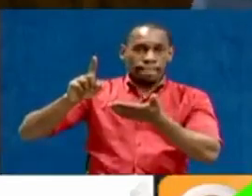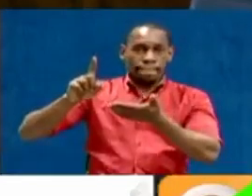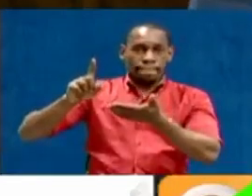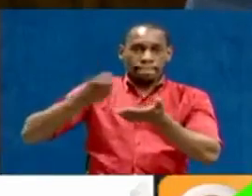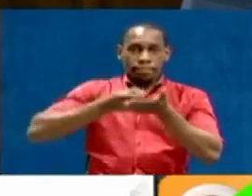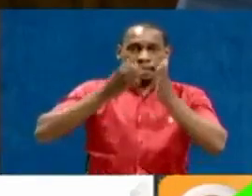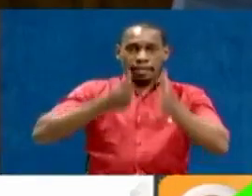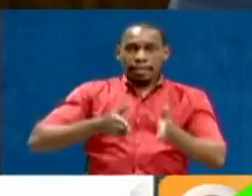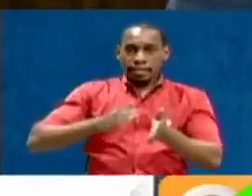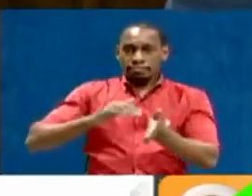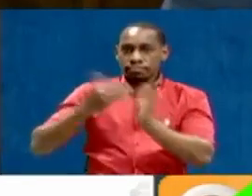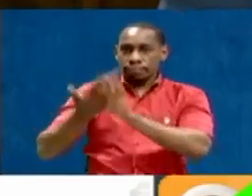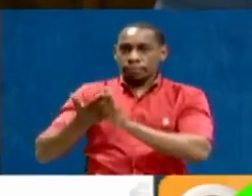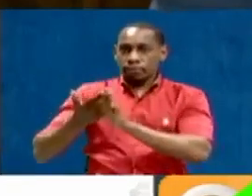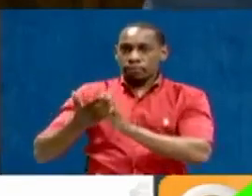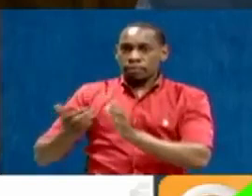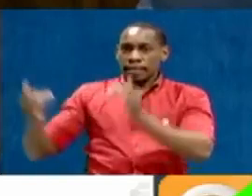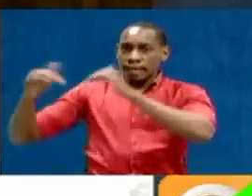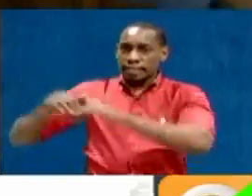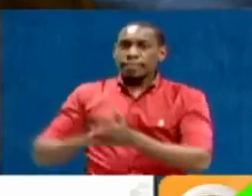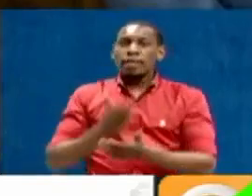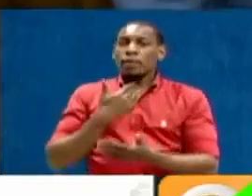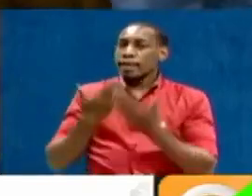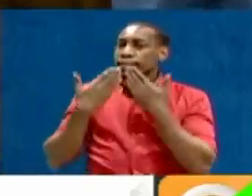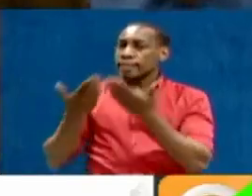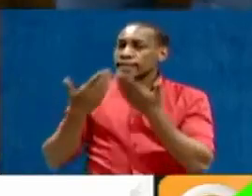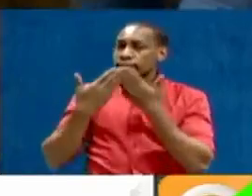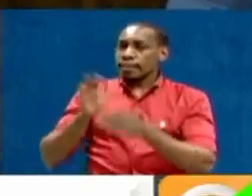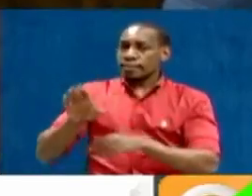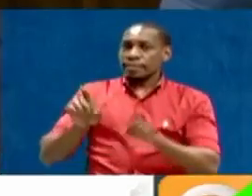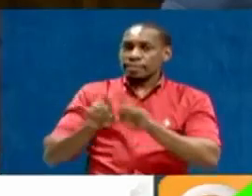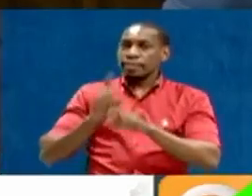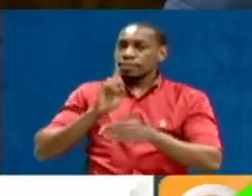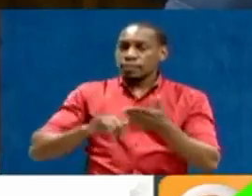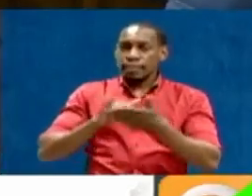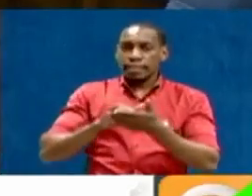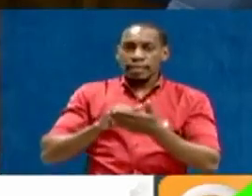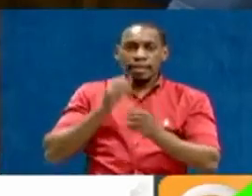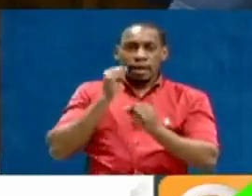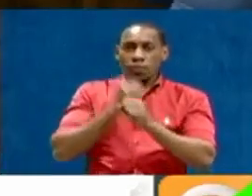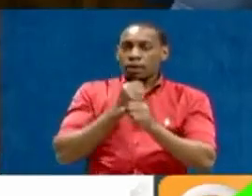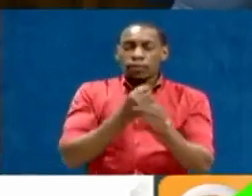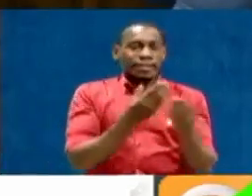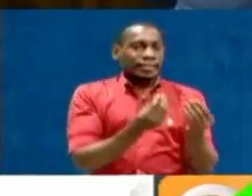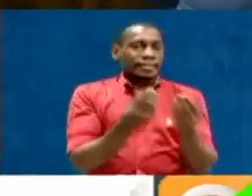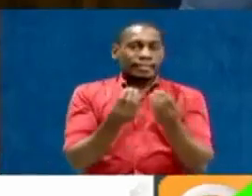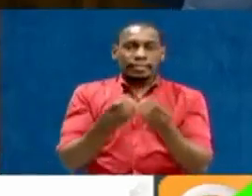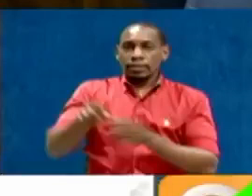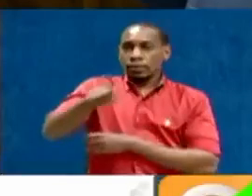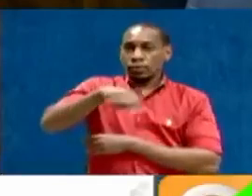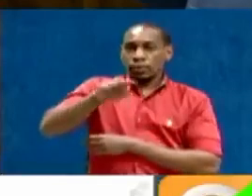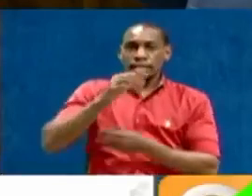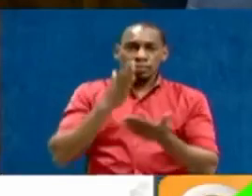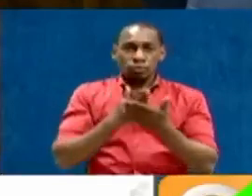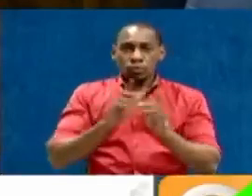a clerk on the floor of the house. I just want to thank them and to say you have made our work easy. For us,